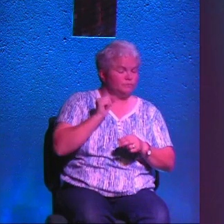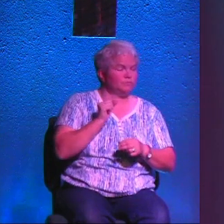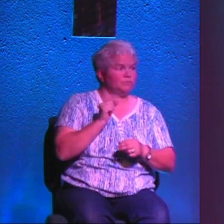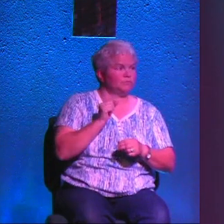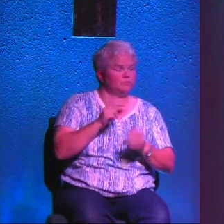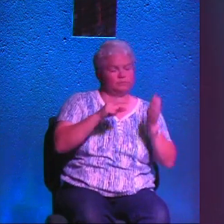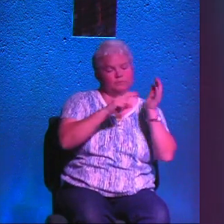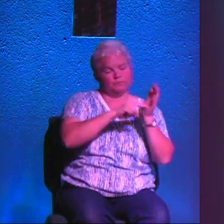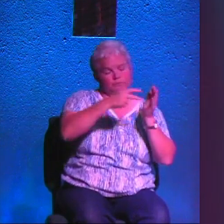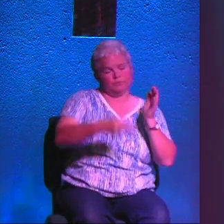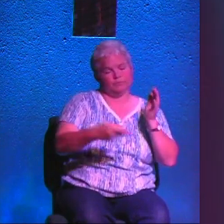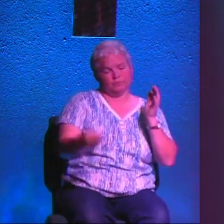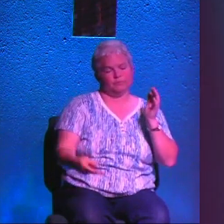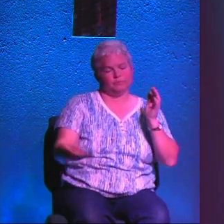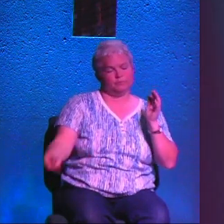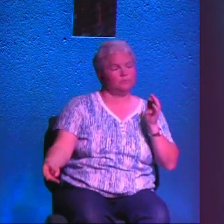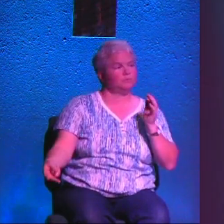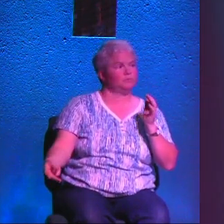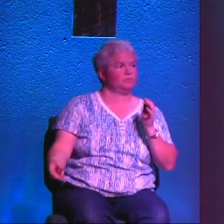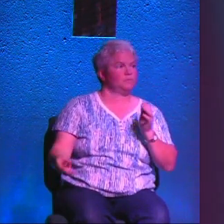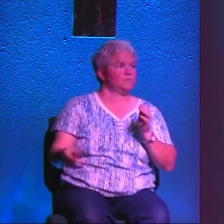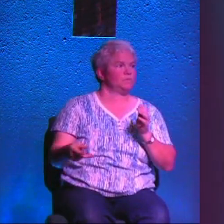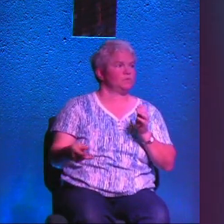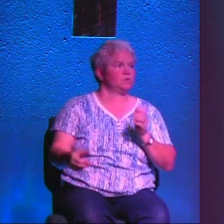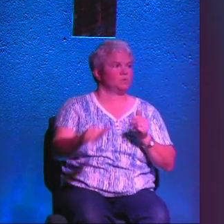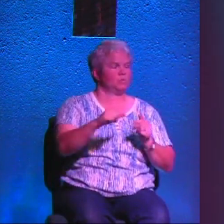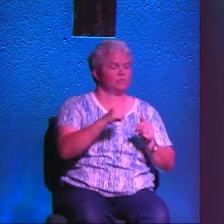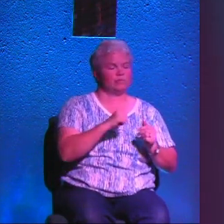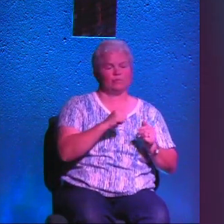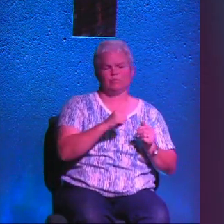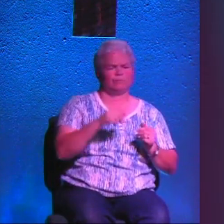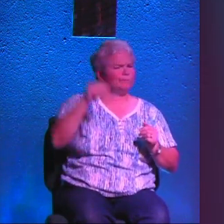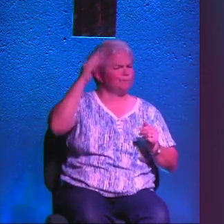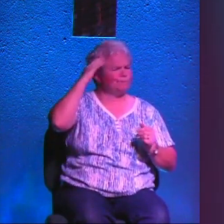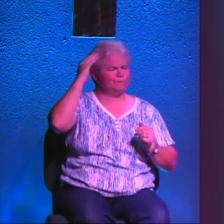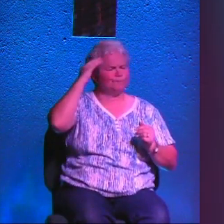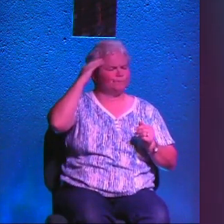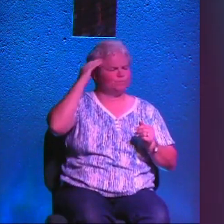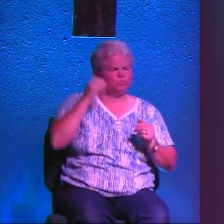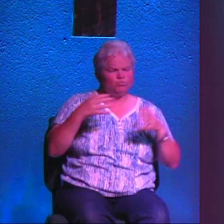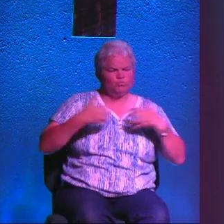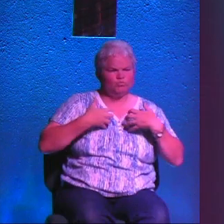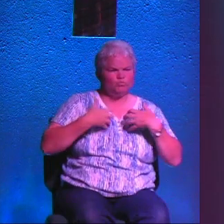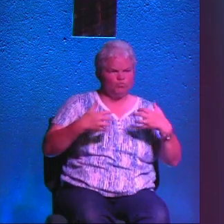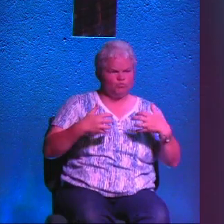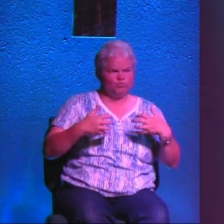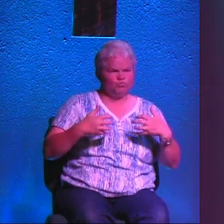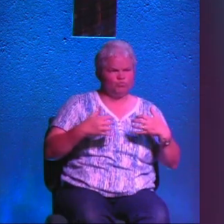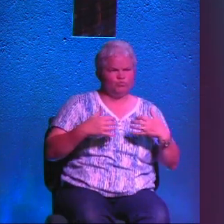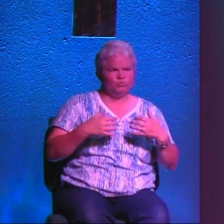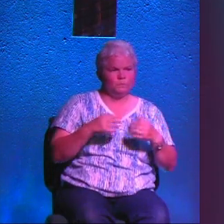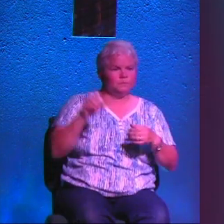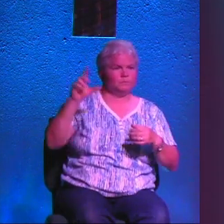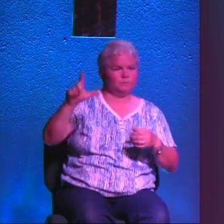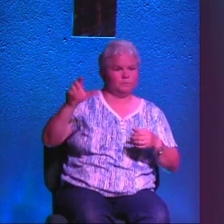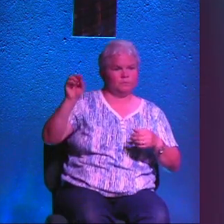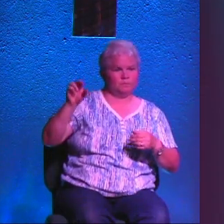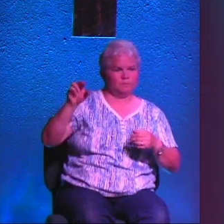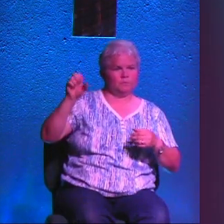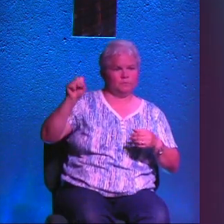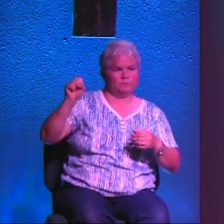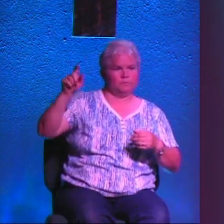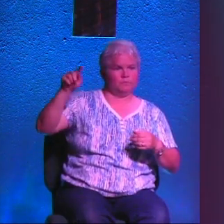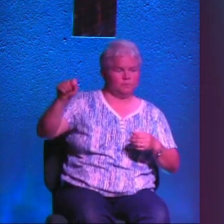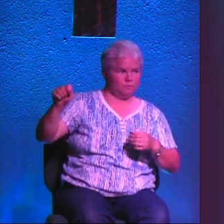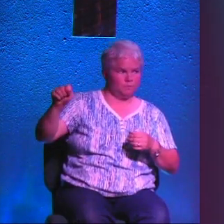or that anything. You know, I never have those selfish thoughts or those anger or lust or anything like